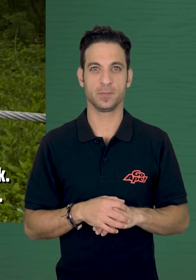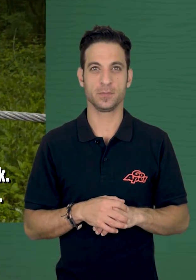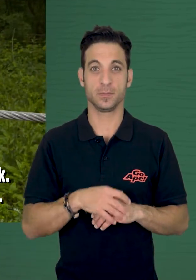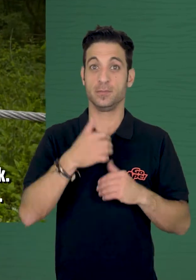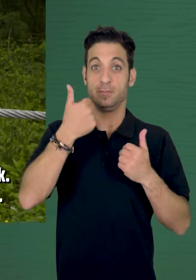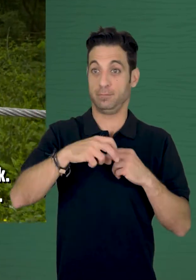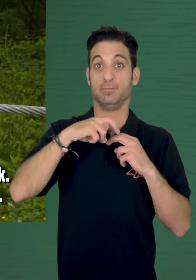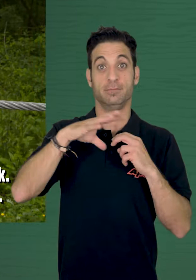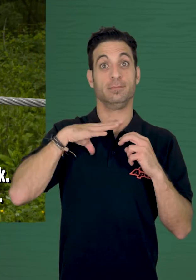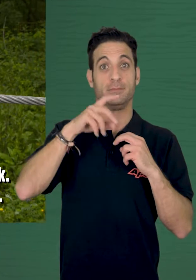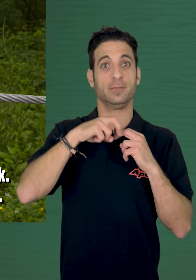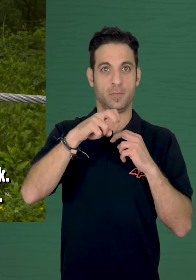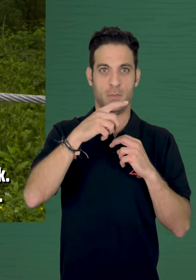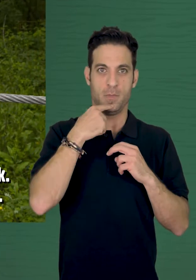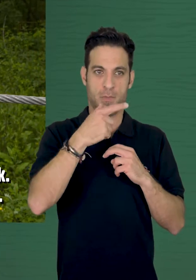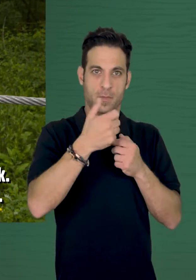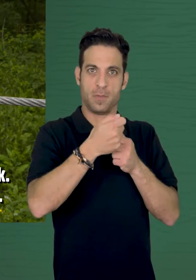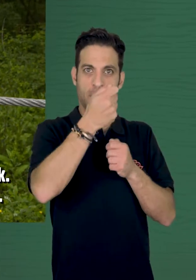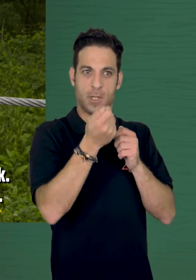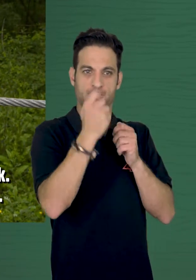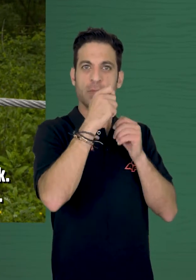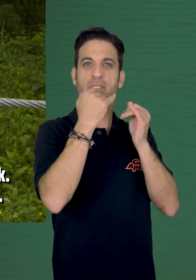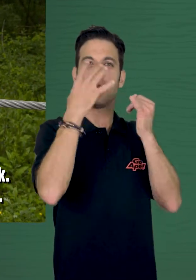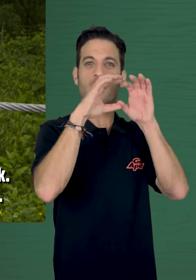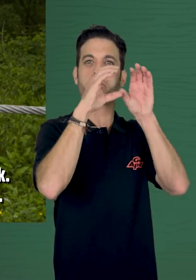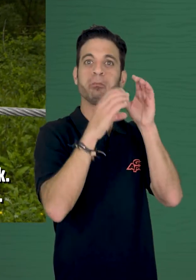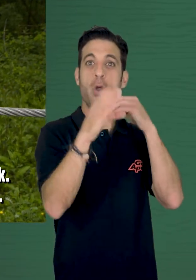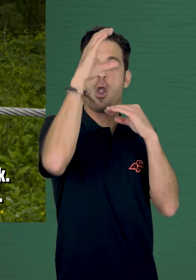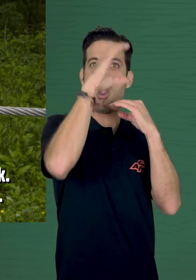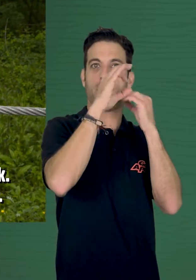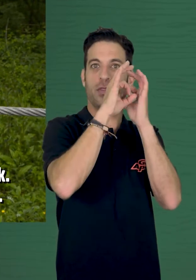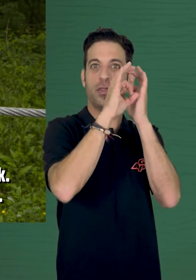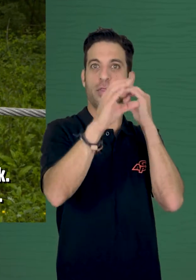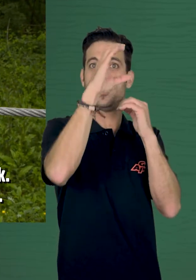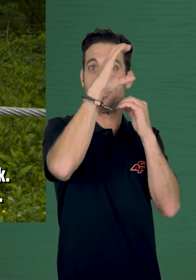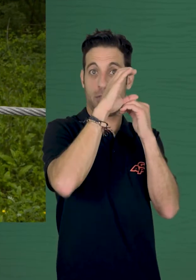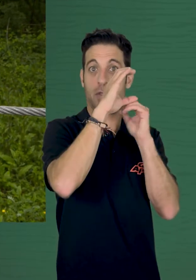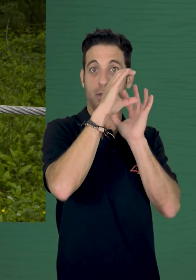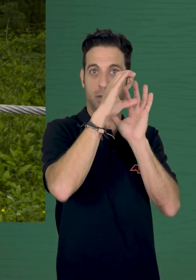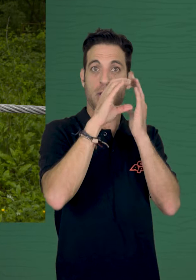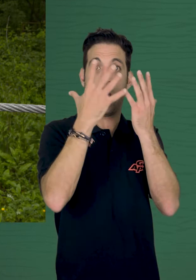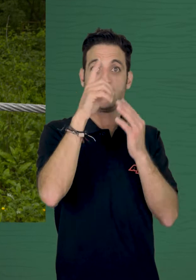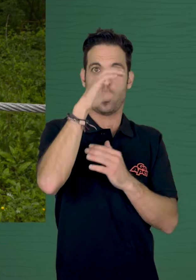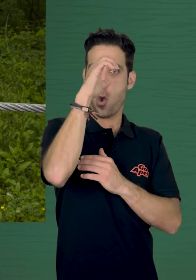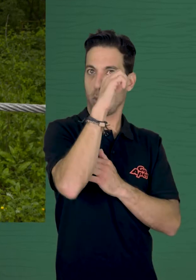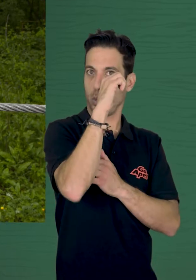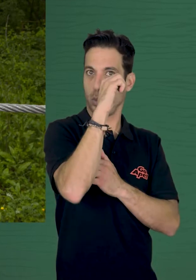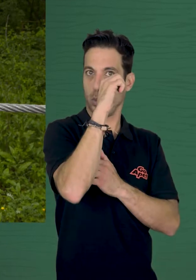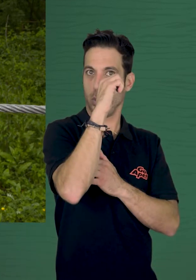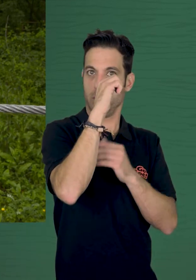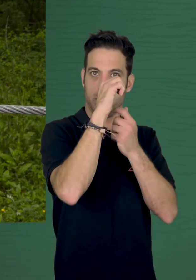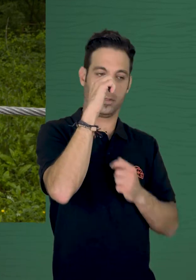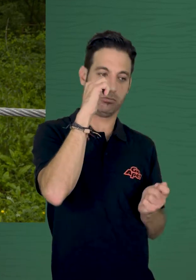So at the crossings, take the pulley from your pulley park, place it on the steel cable with the strop running freely. Keep your hand on it as you move your